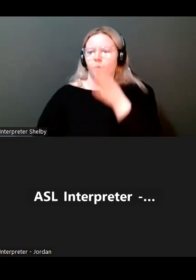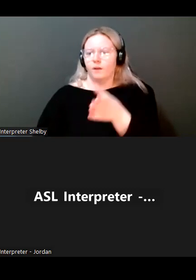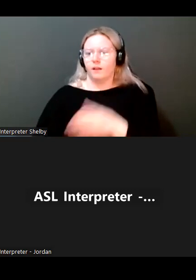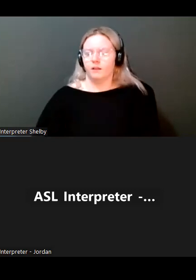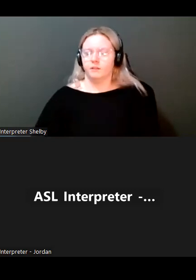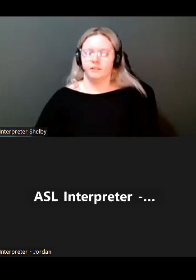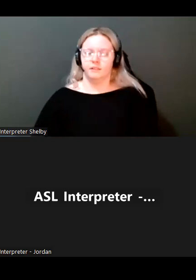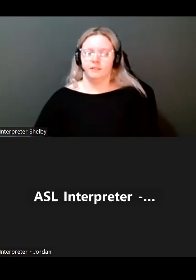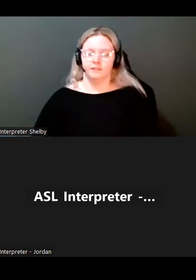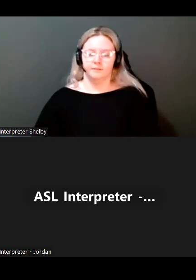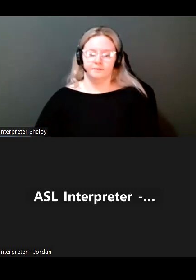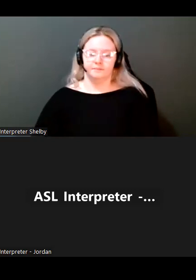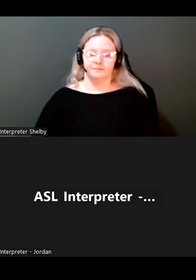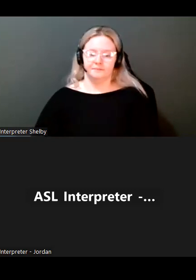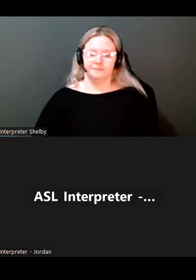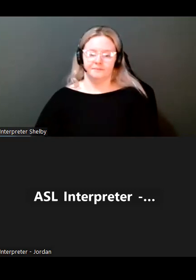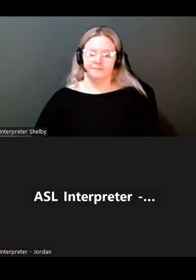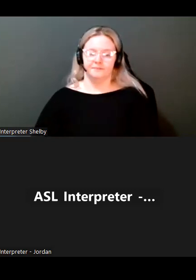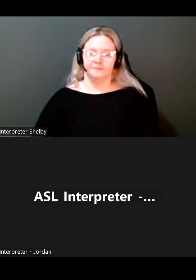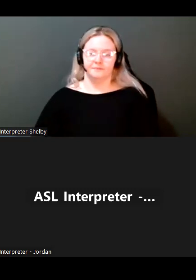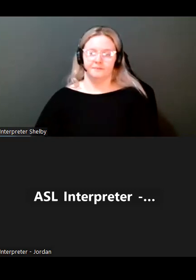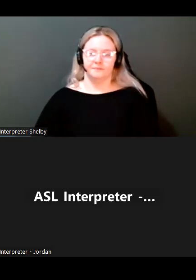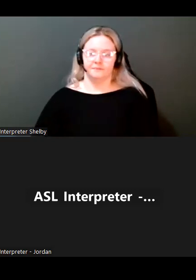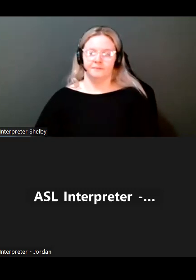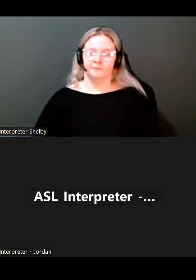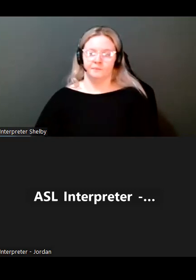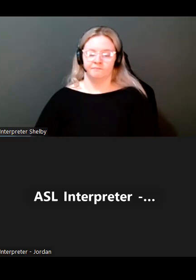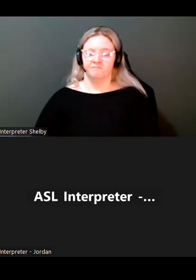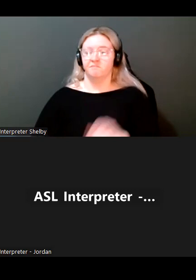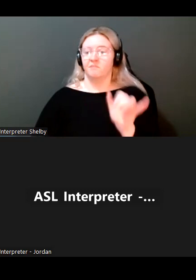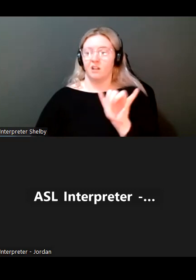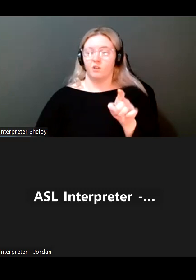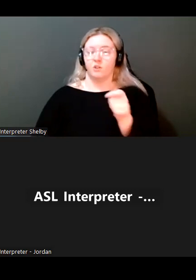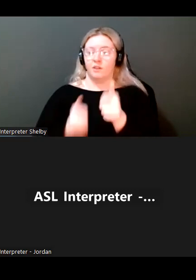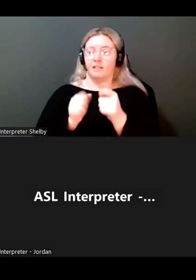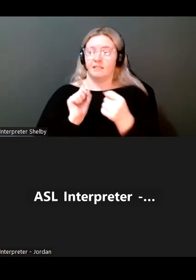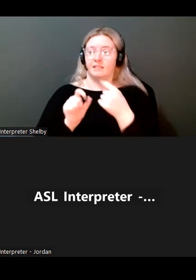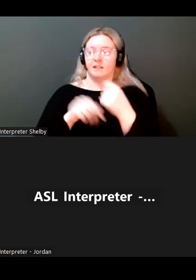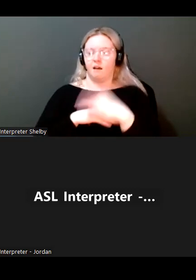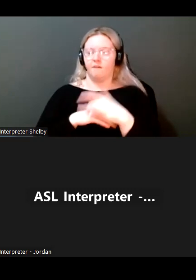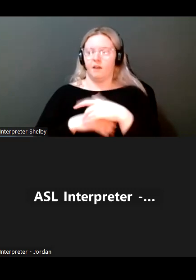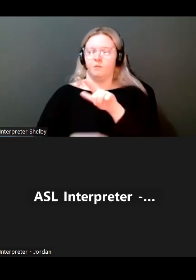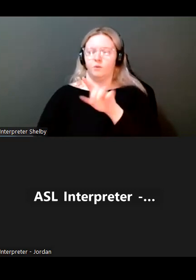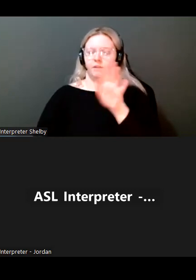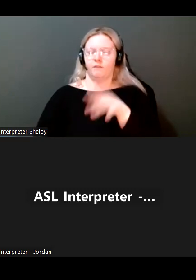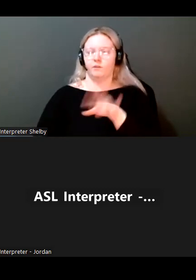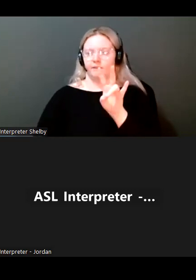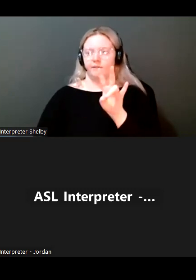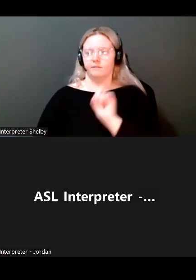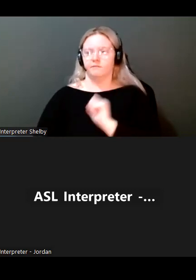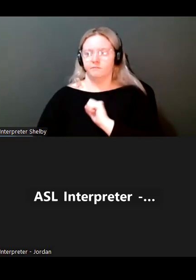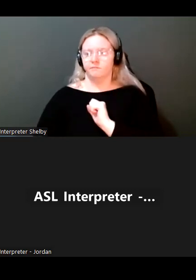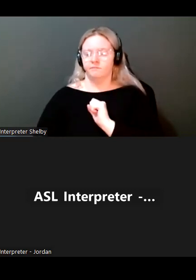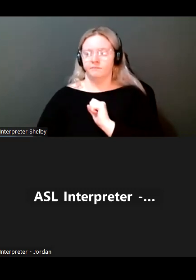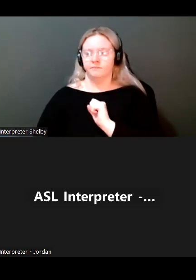give you the appropriate information. And that's also available 24/7 for crisis support. So no one ever has